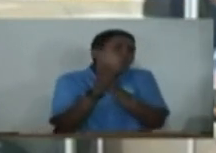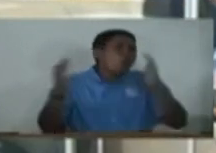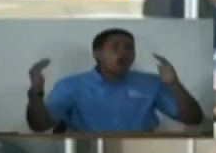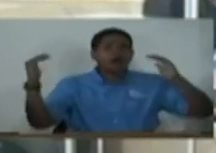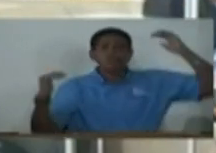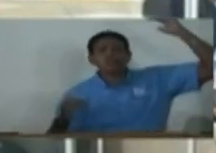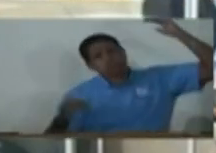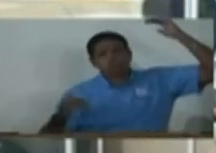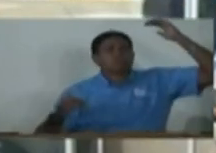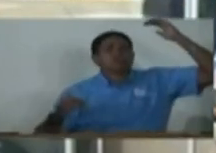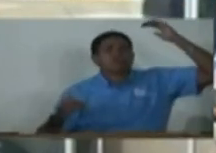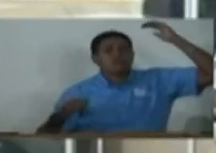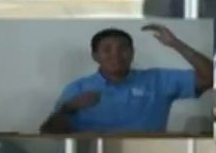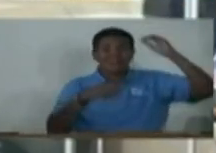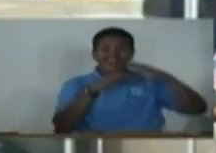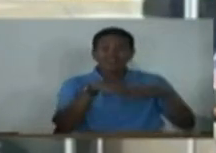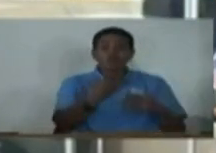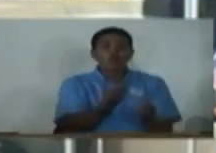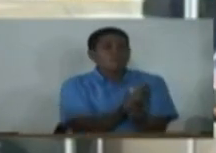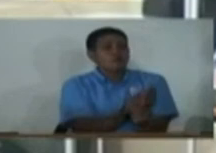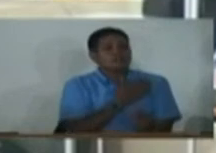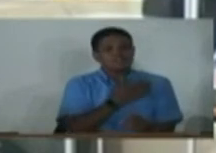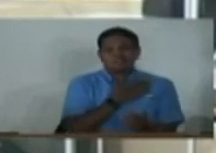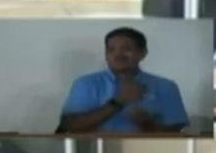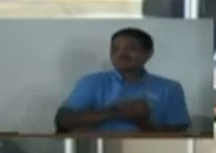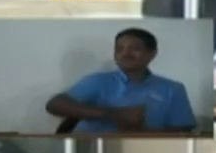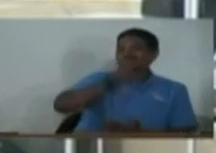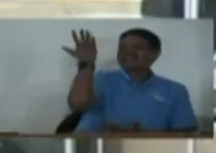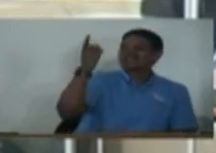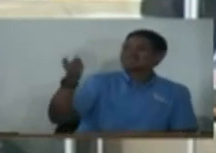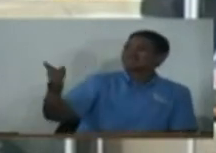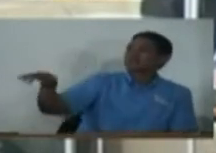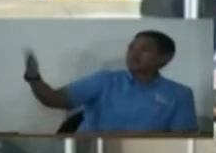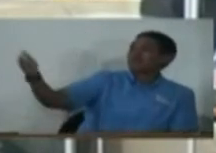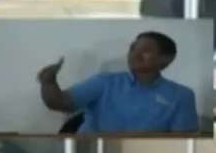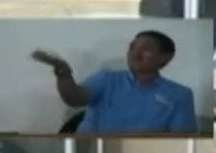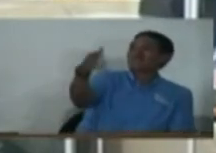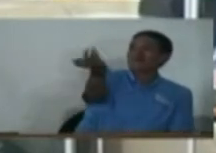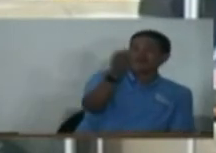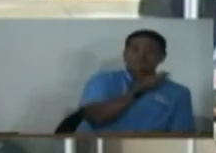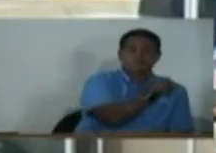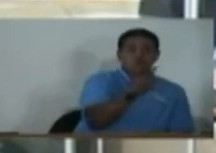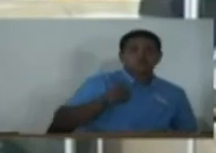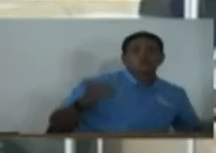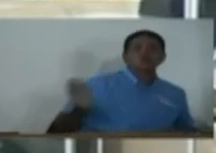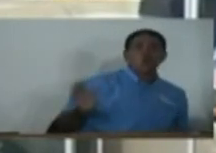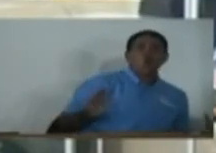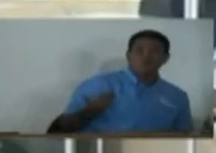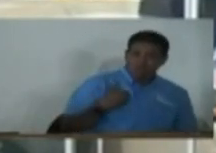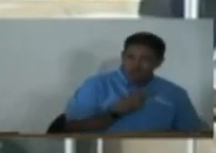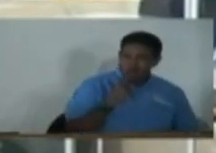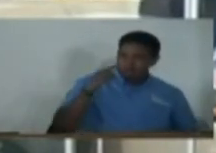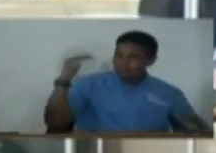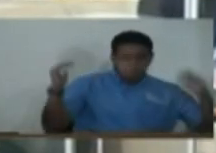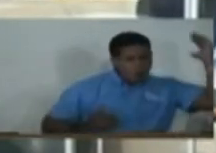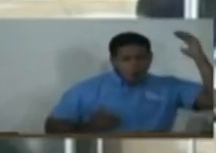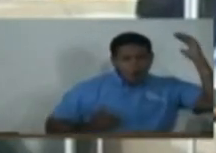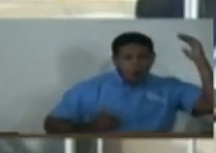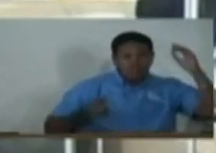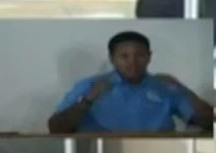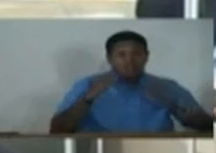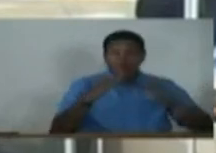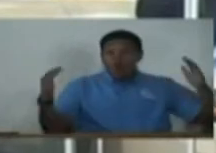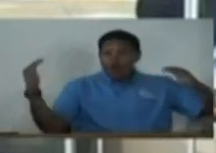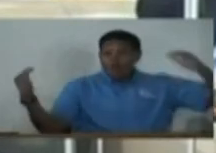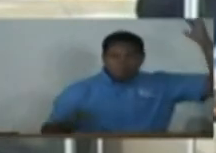disparity in property and shelter ownership, wide disparity